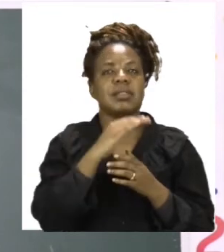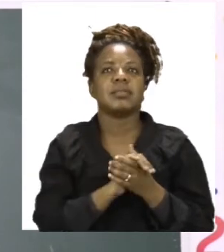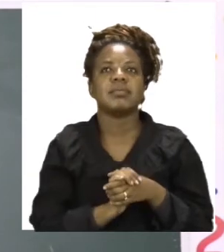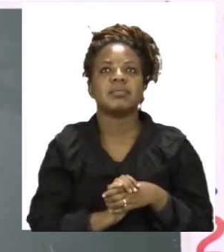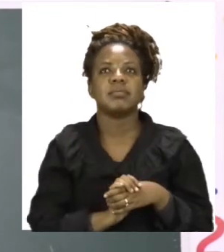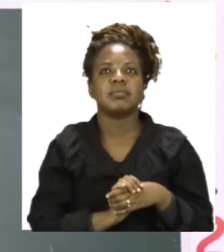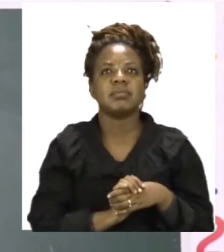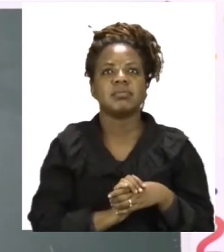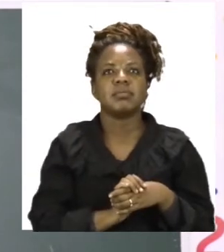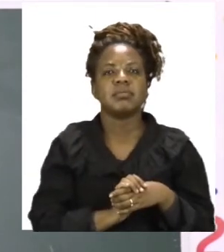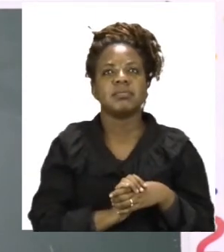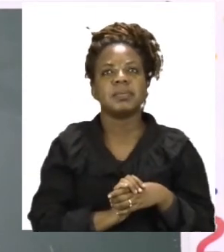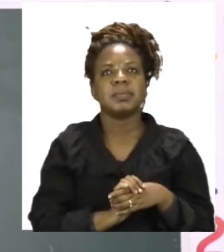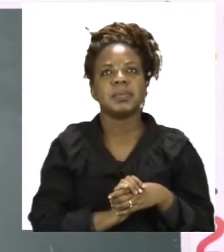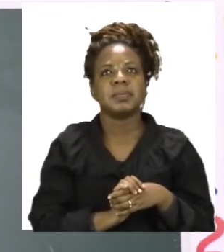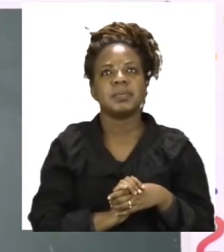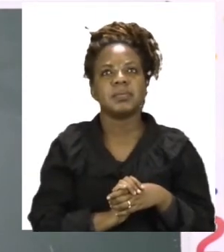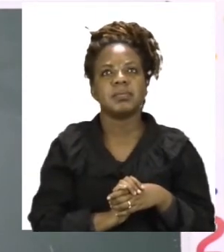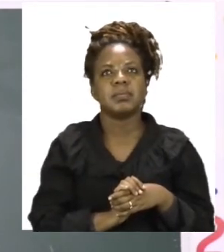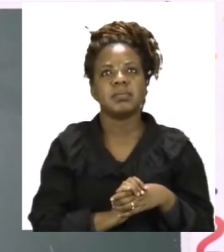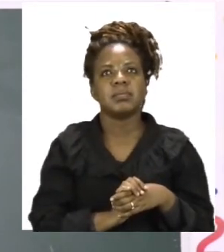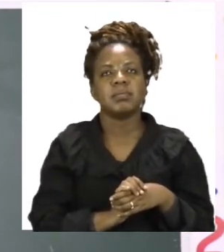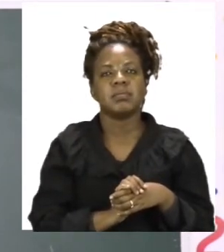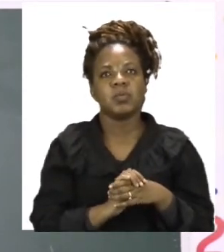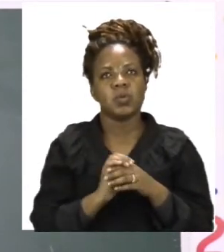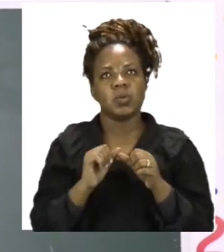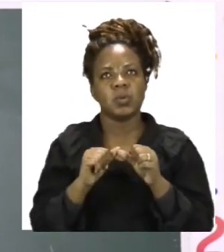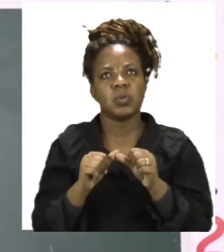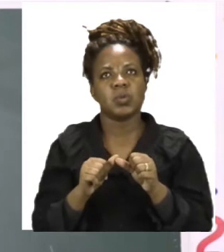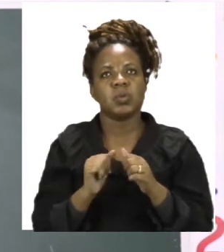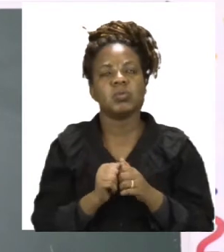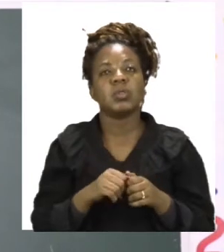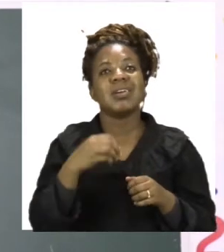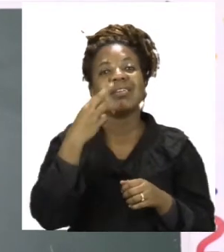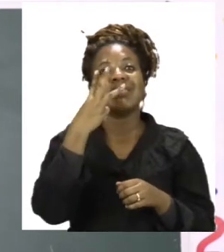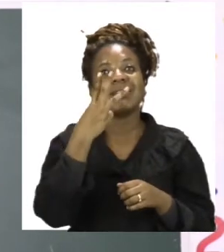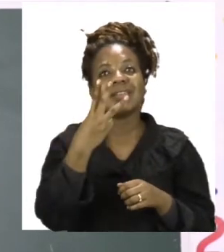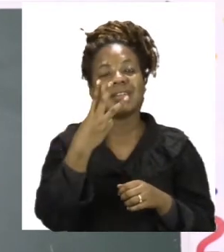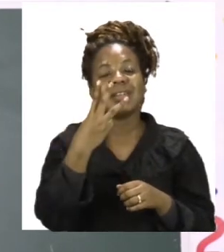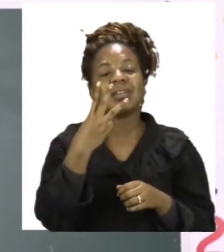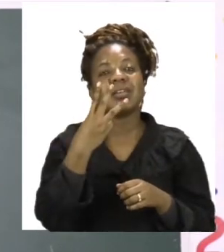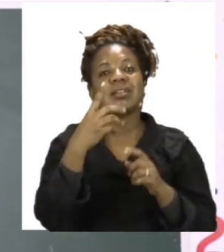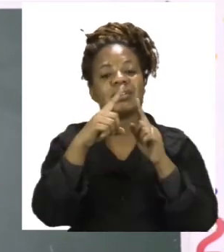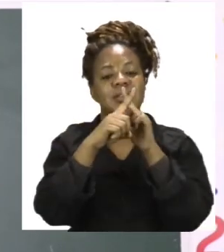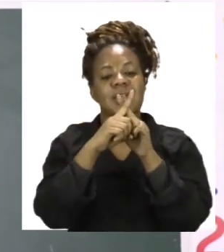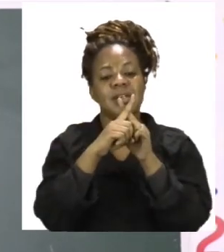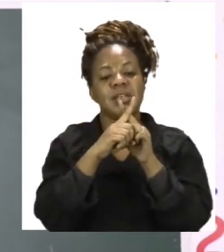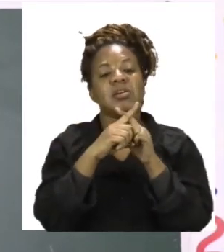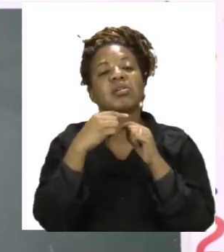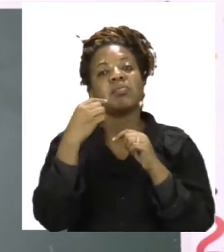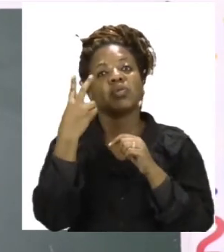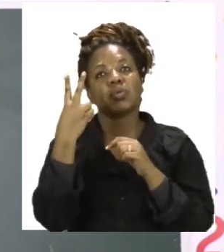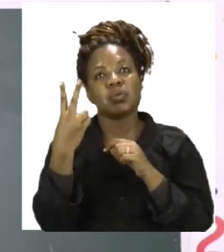1. And then I move on. 3 times 2, which means I'm counting on.